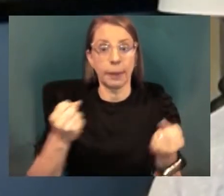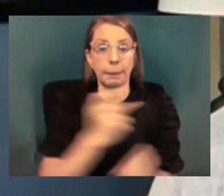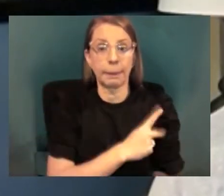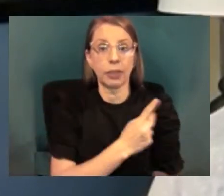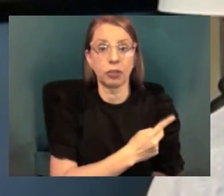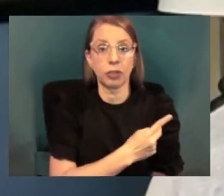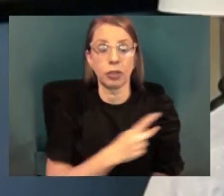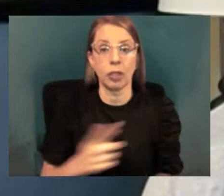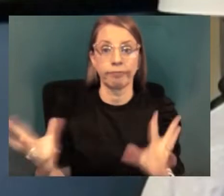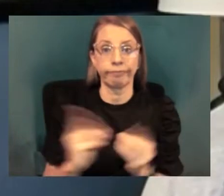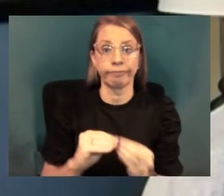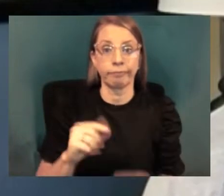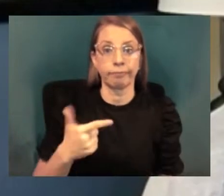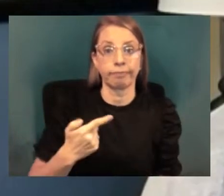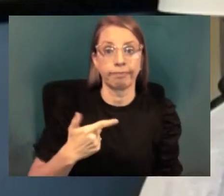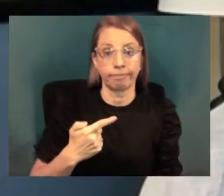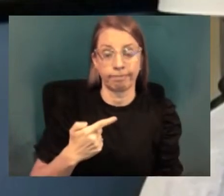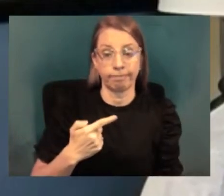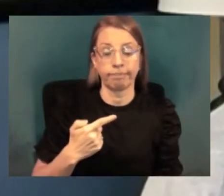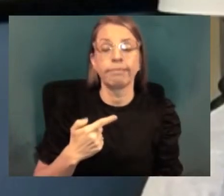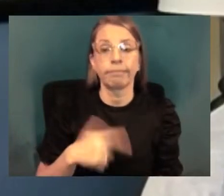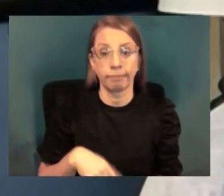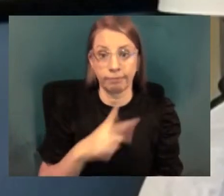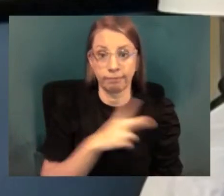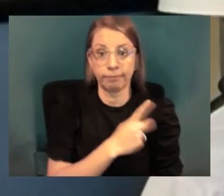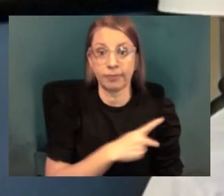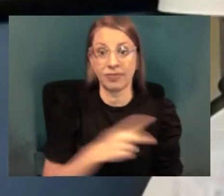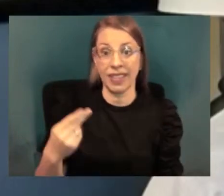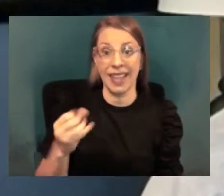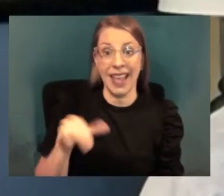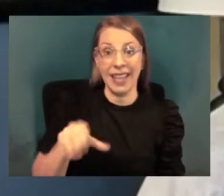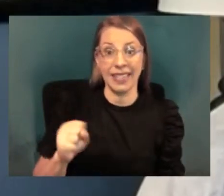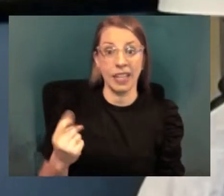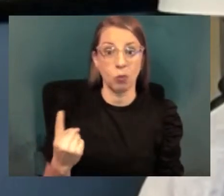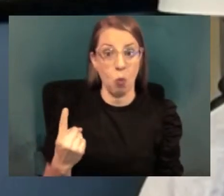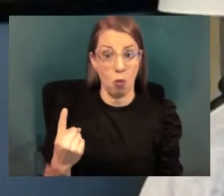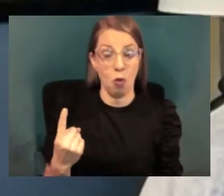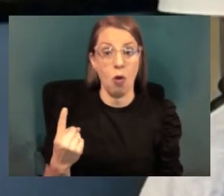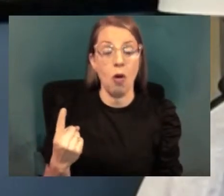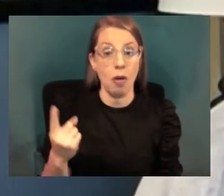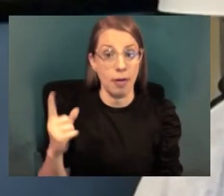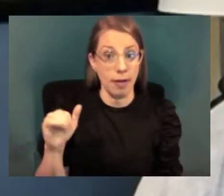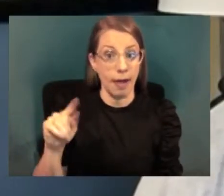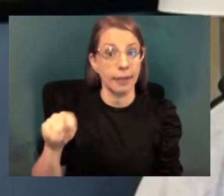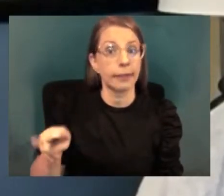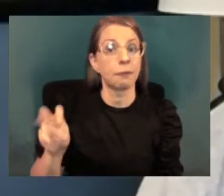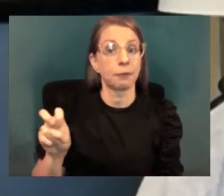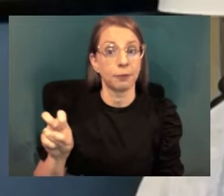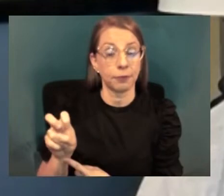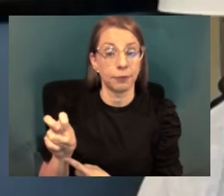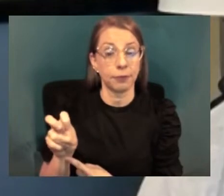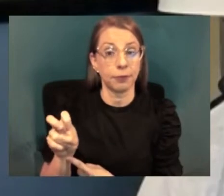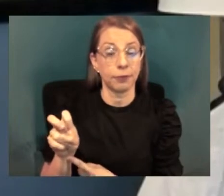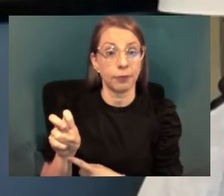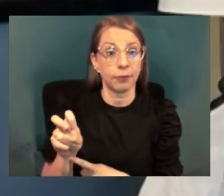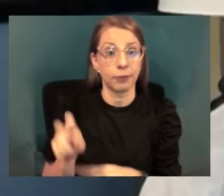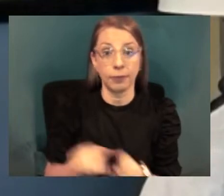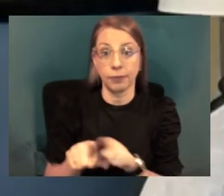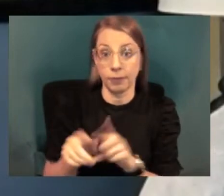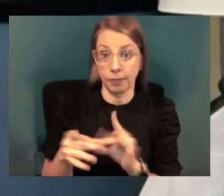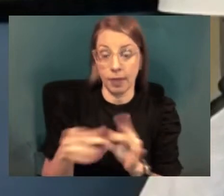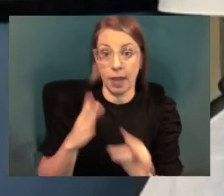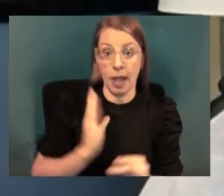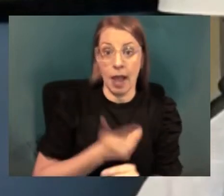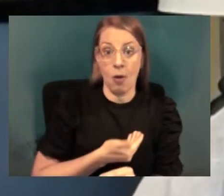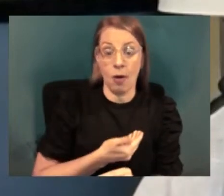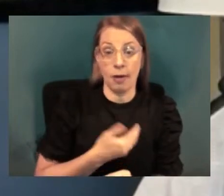so 21 total. Hays has 1 active patient. But I would also like to say our last death